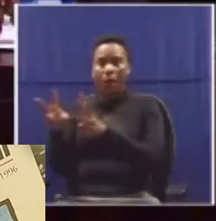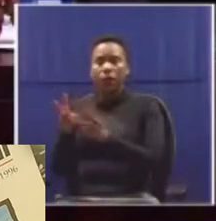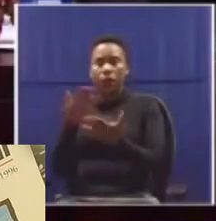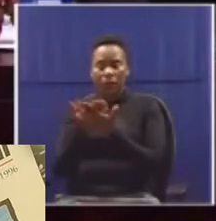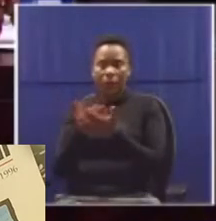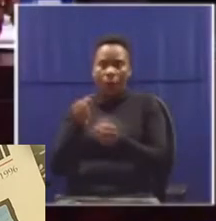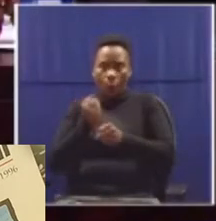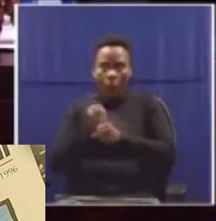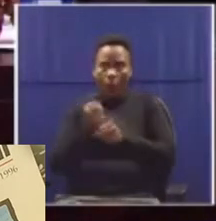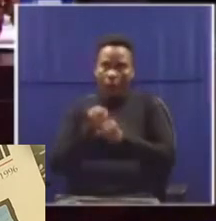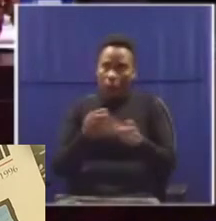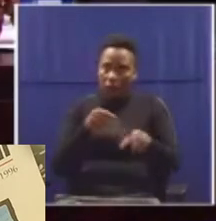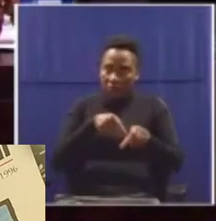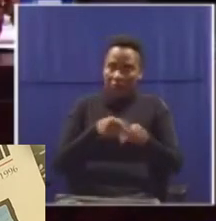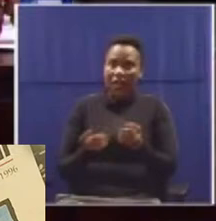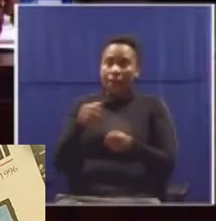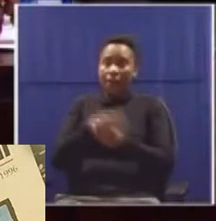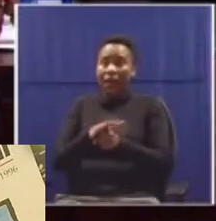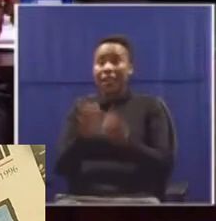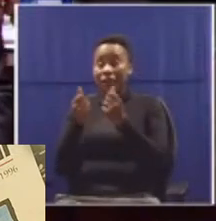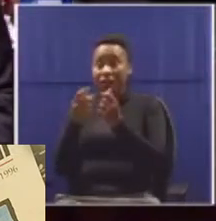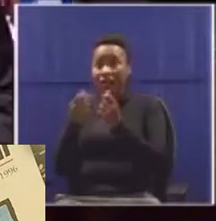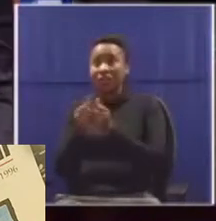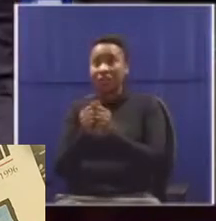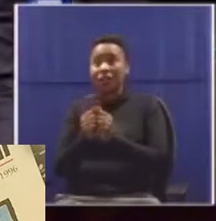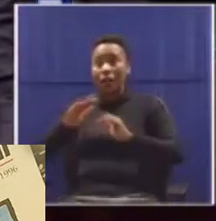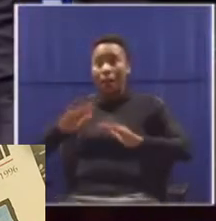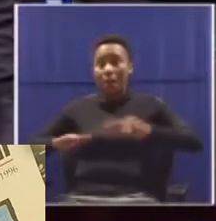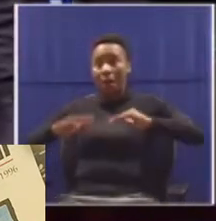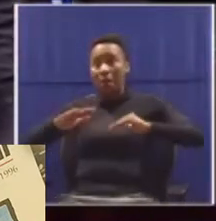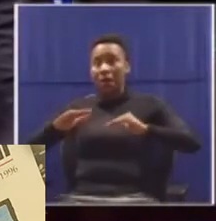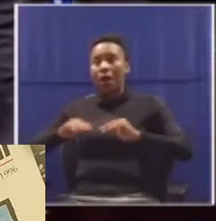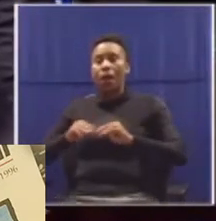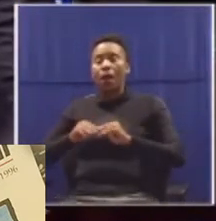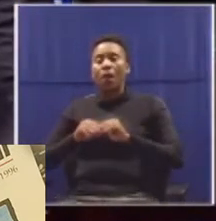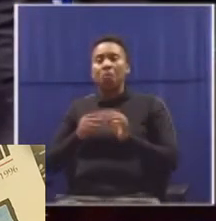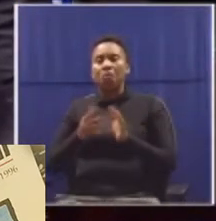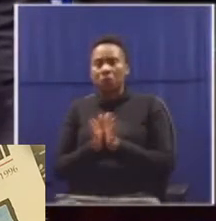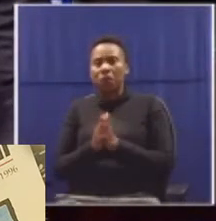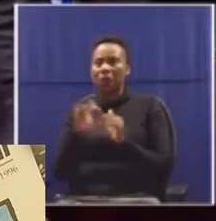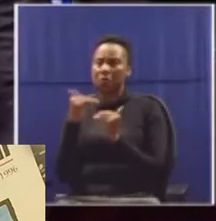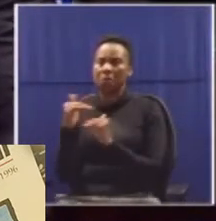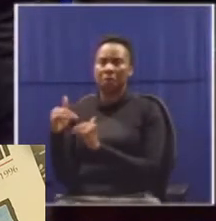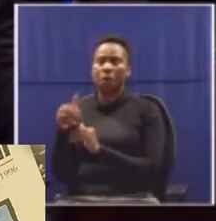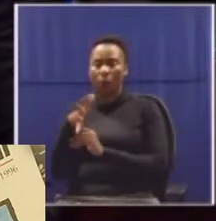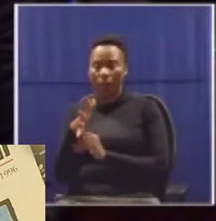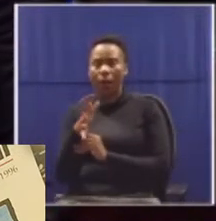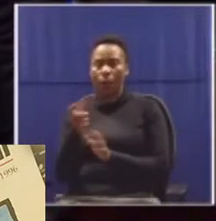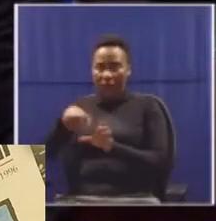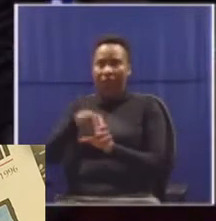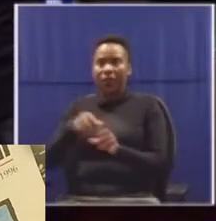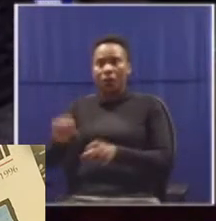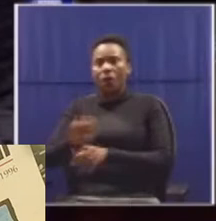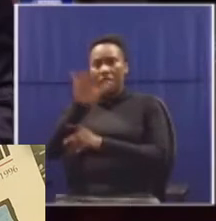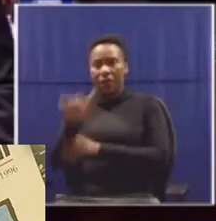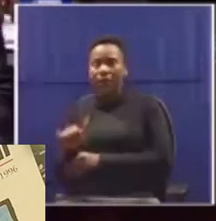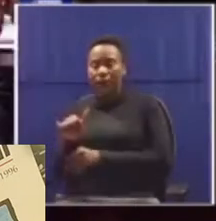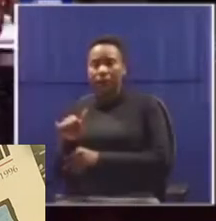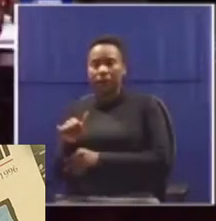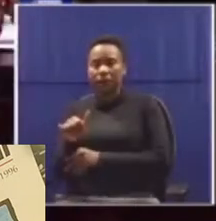the impact of financial stability will be limited as well as the cost of doing business within South Africa